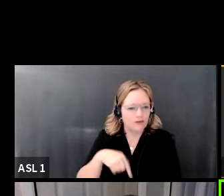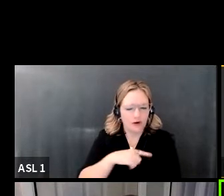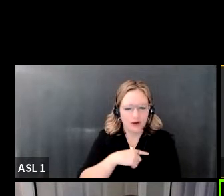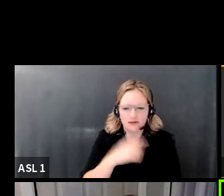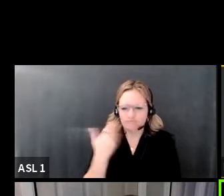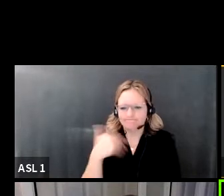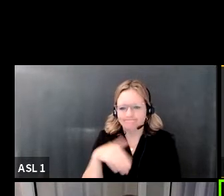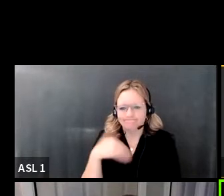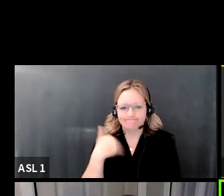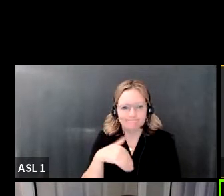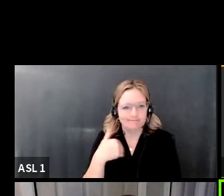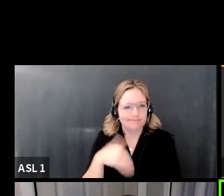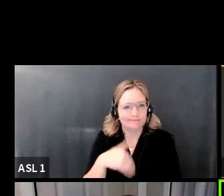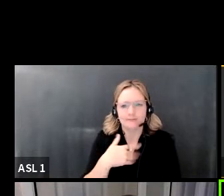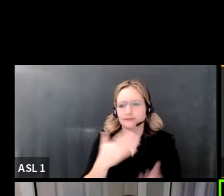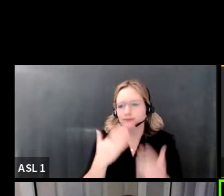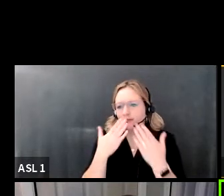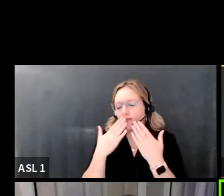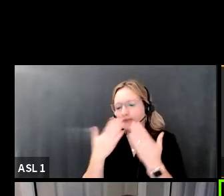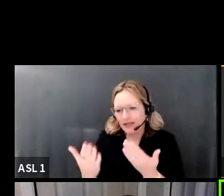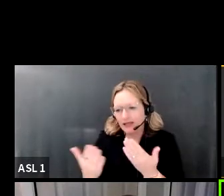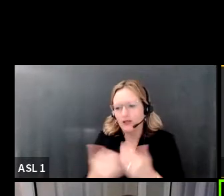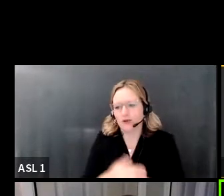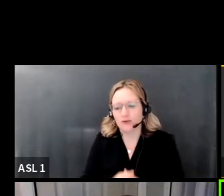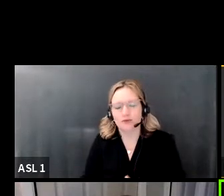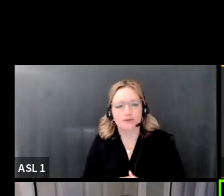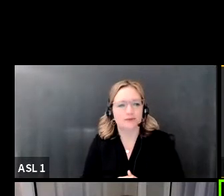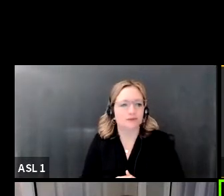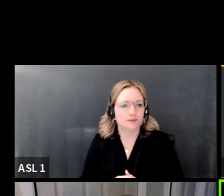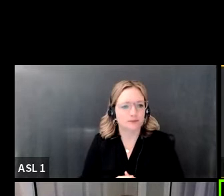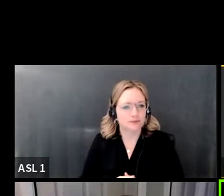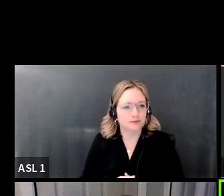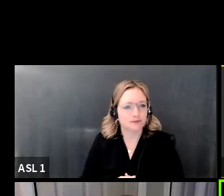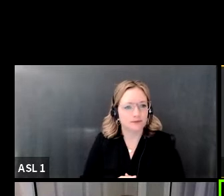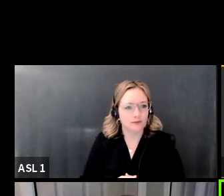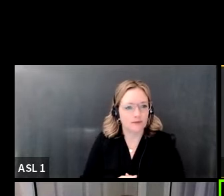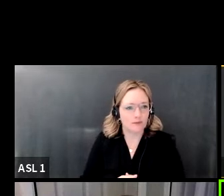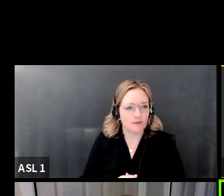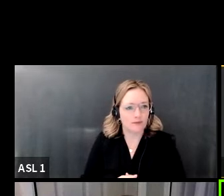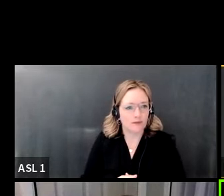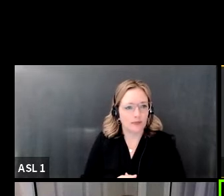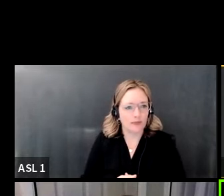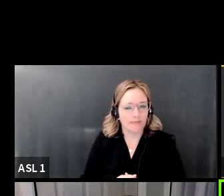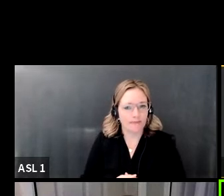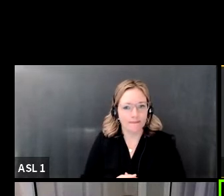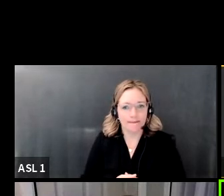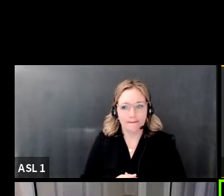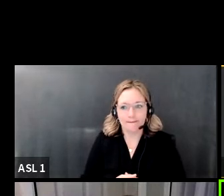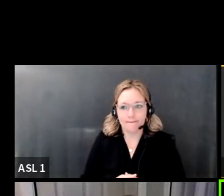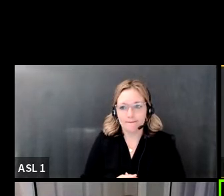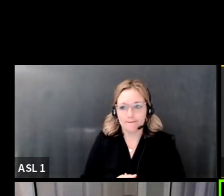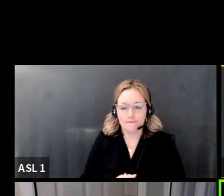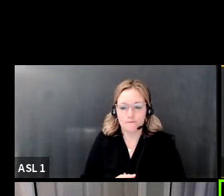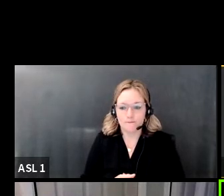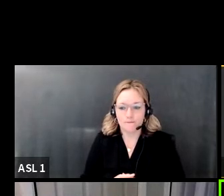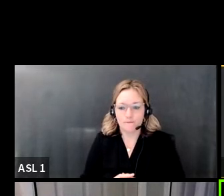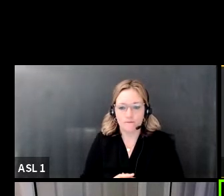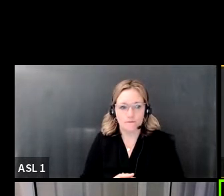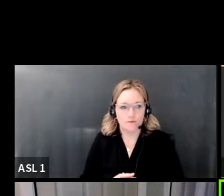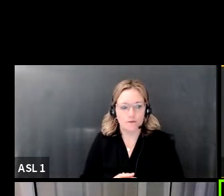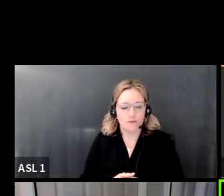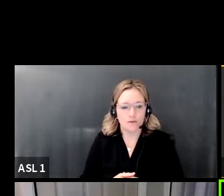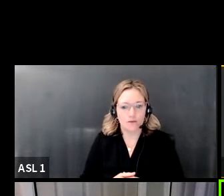so i do thank you for coming and um i just want to say this now is the uh uh